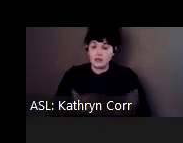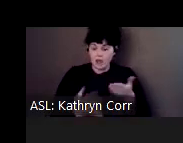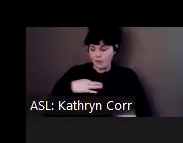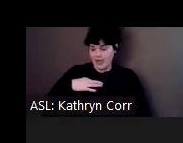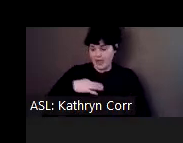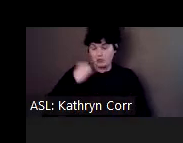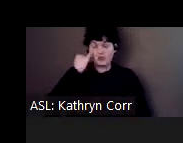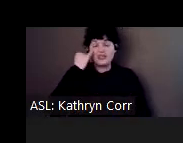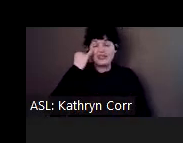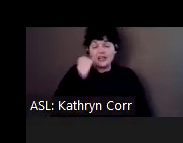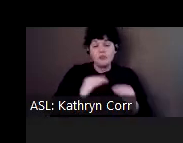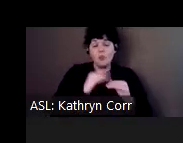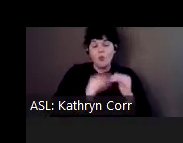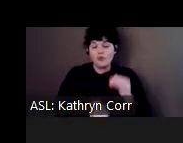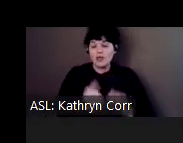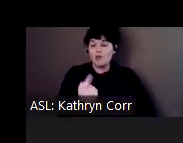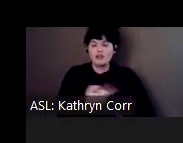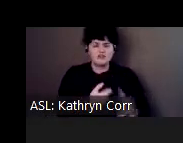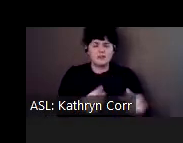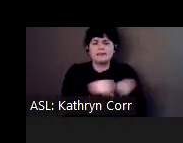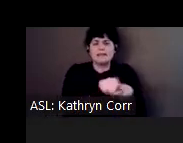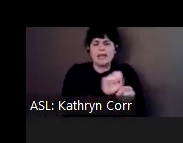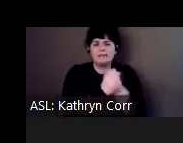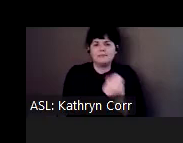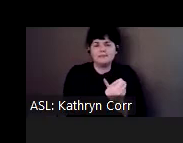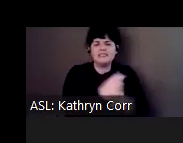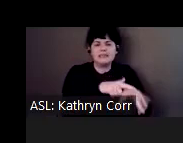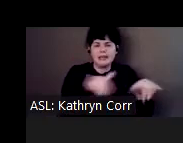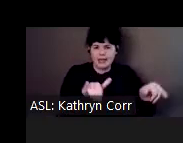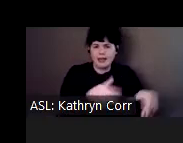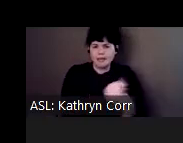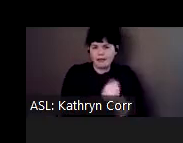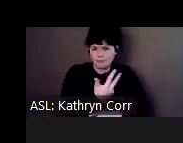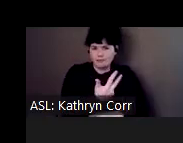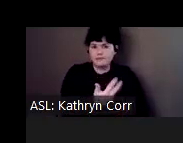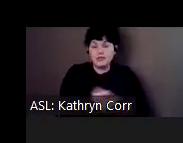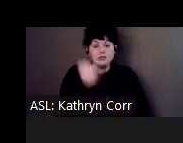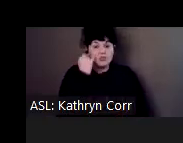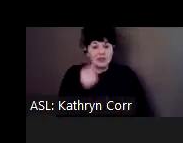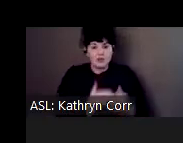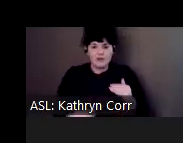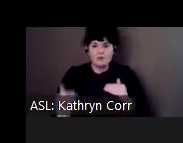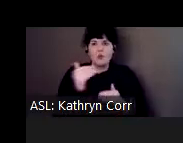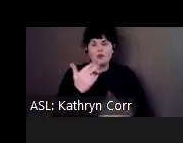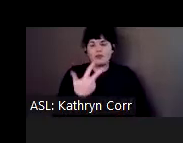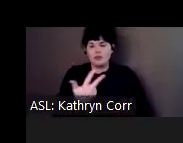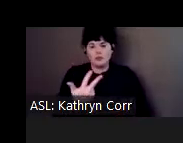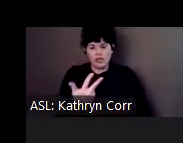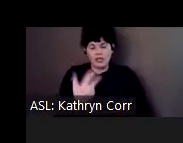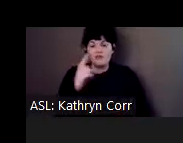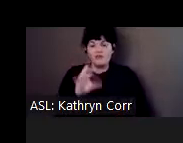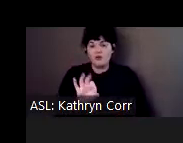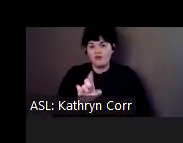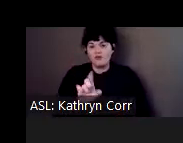the same incident. So again, I'm going to generally say if you have more than 3 felony convictions, you're not eligible